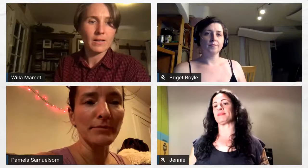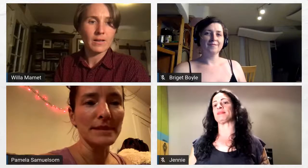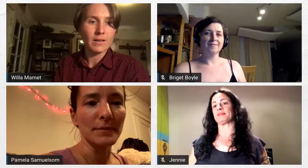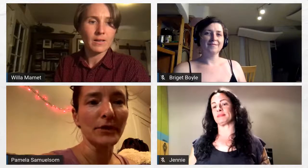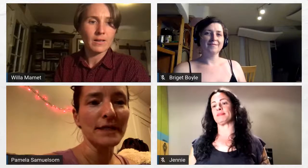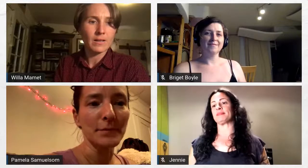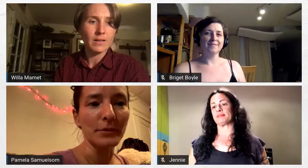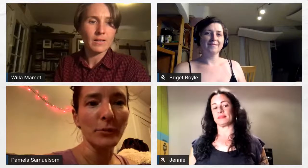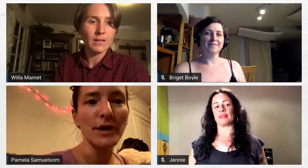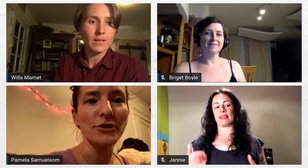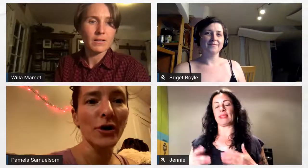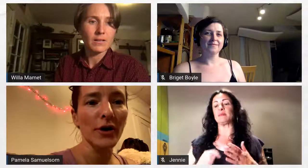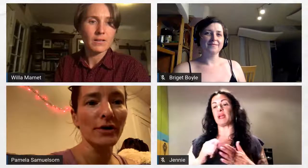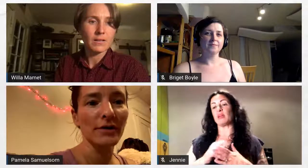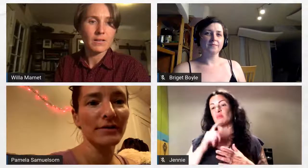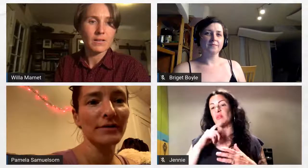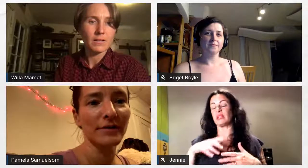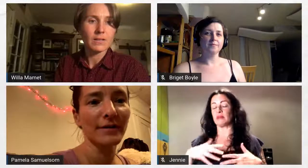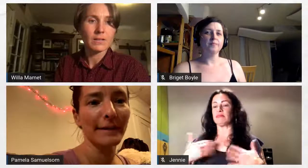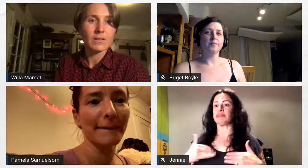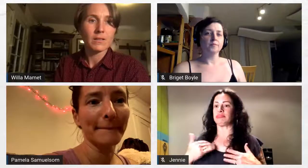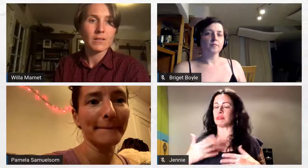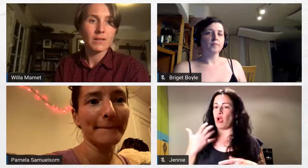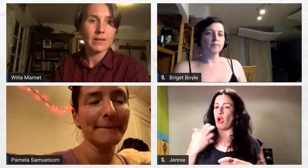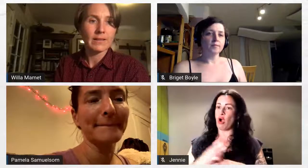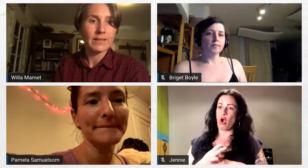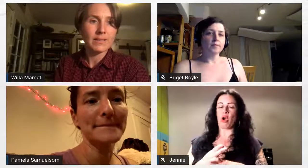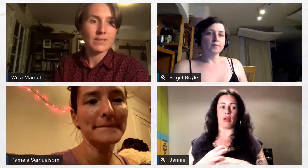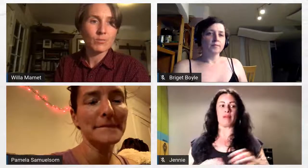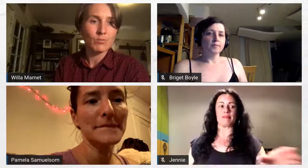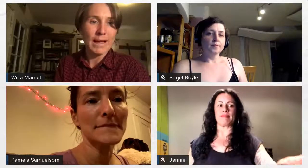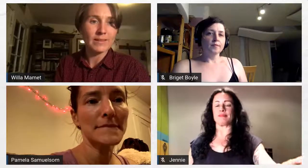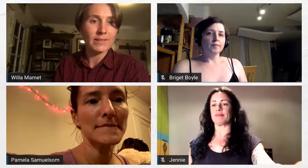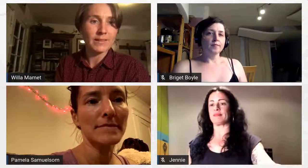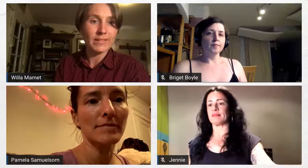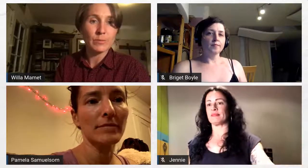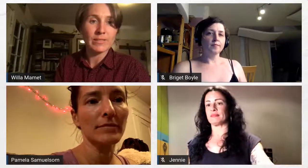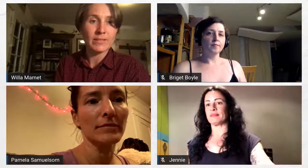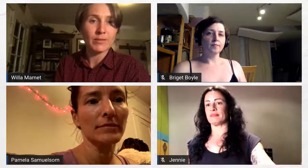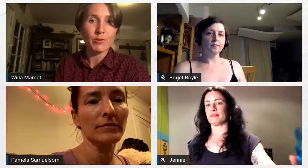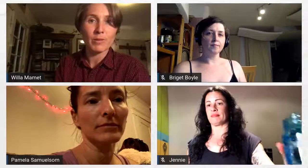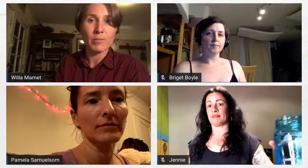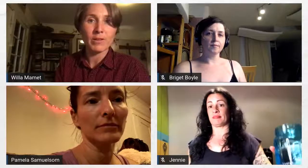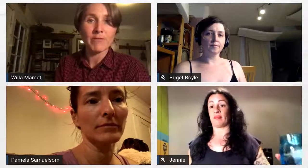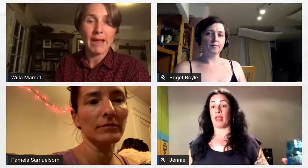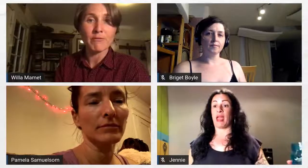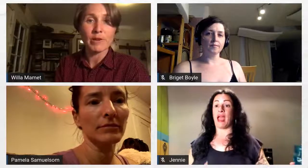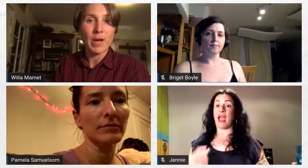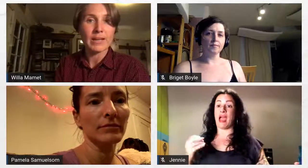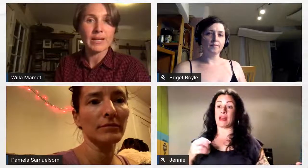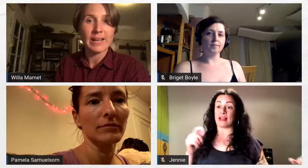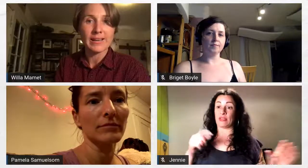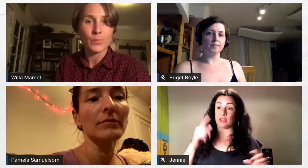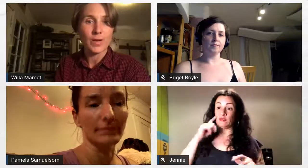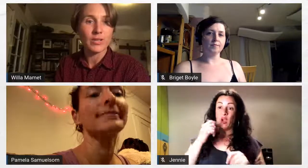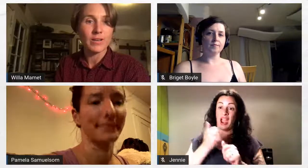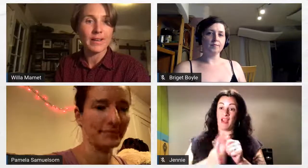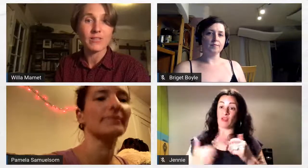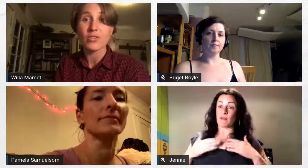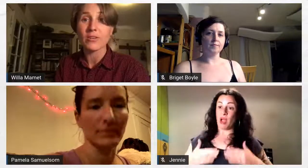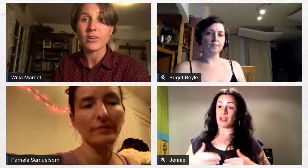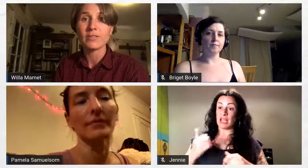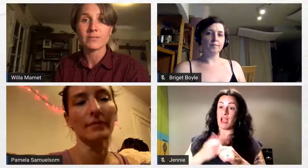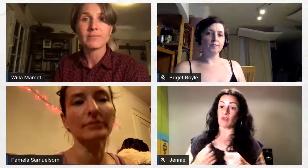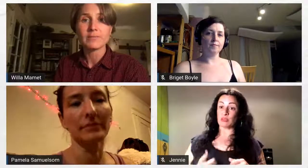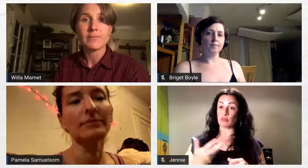as this period has been a real pressure cooker. And this is radically and explicitly for people of every body and expression